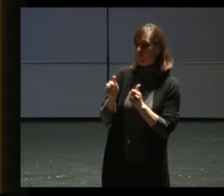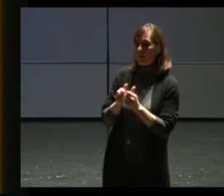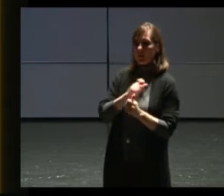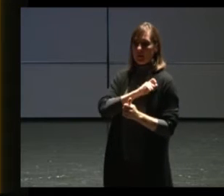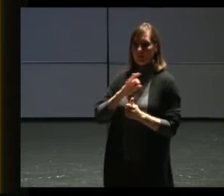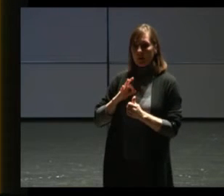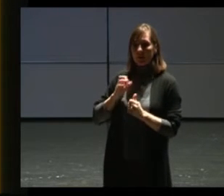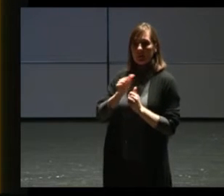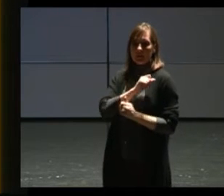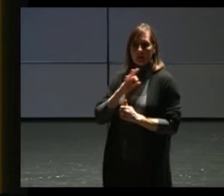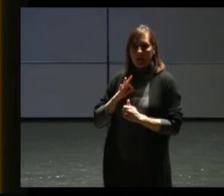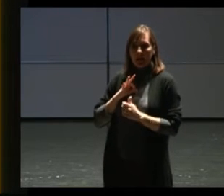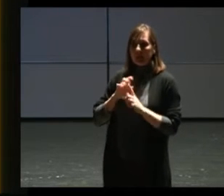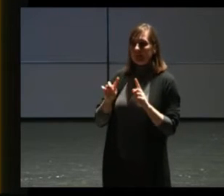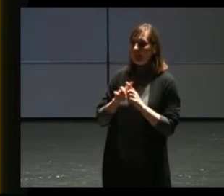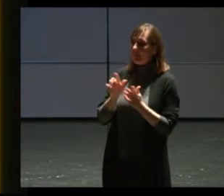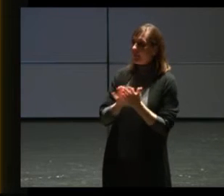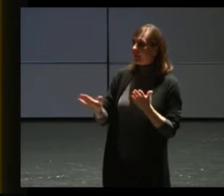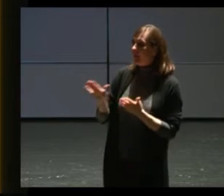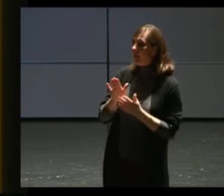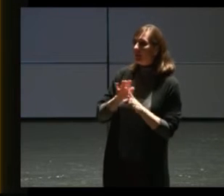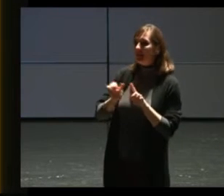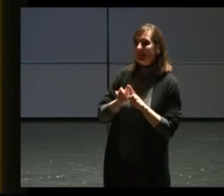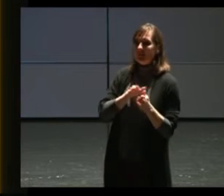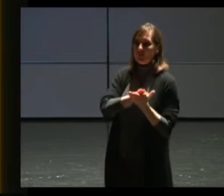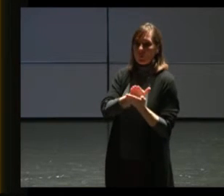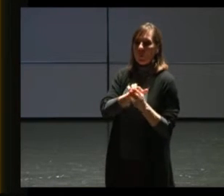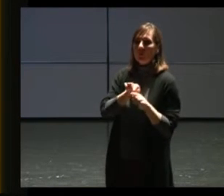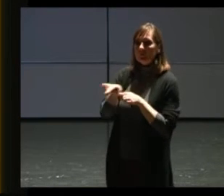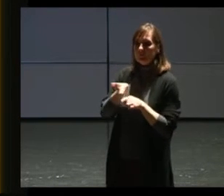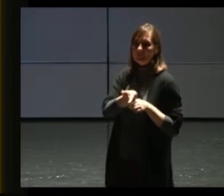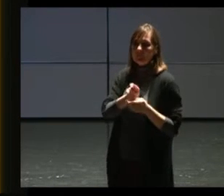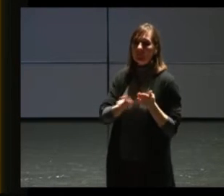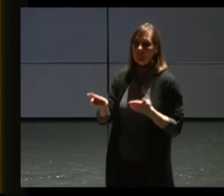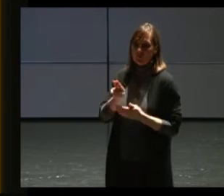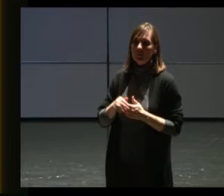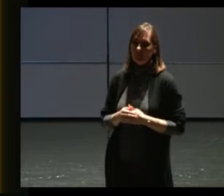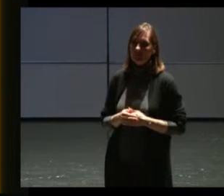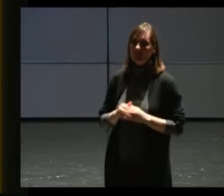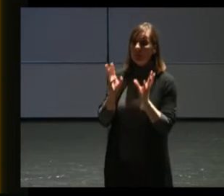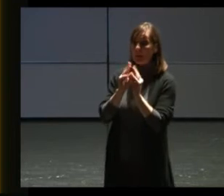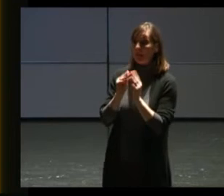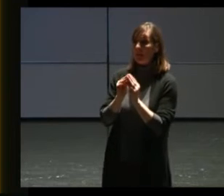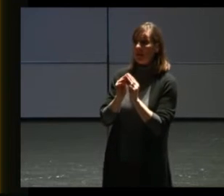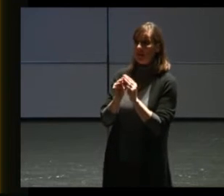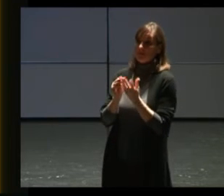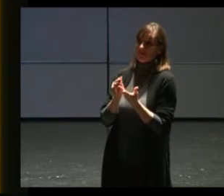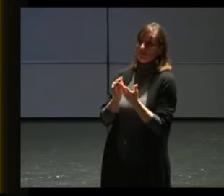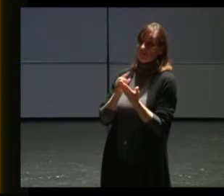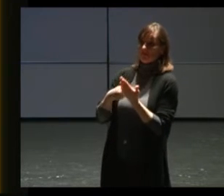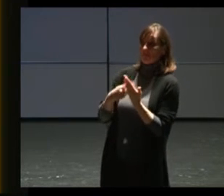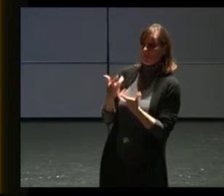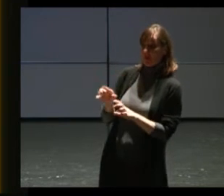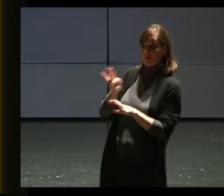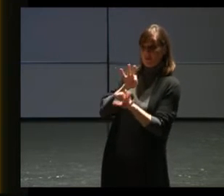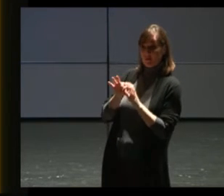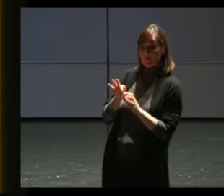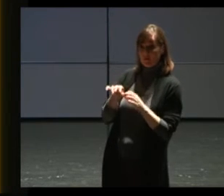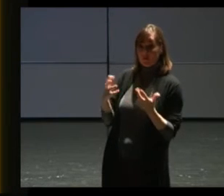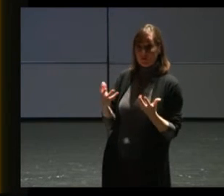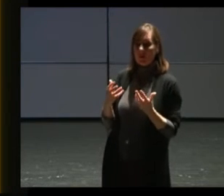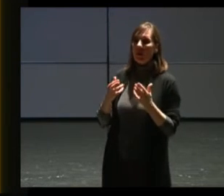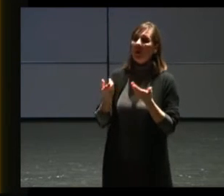in the various schools and colleges. Some key takeaways have emerged from those meetings. One is that enrollments will